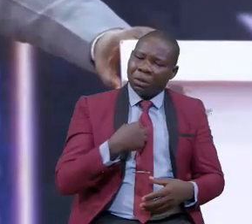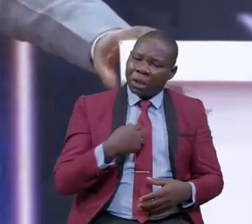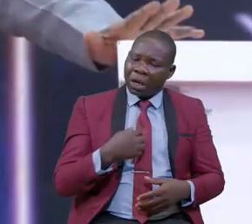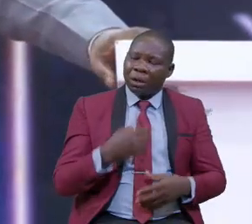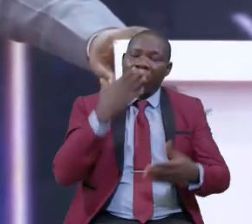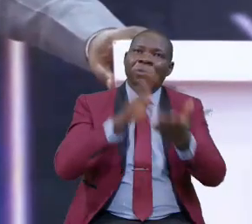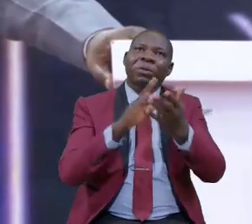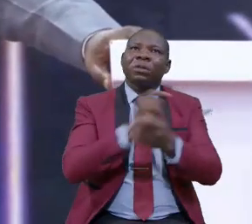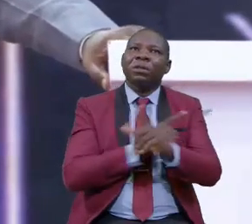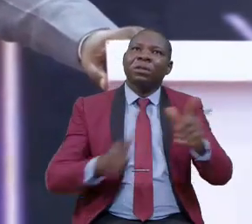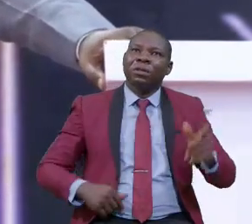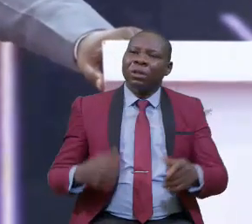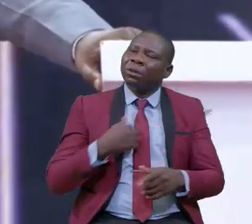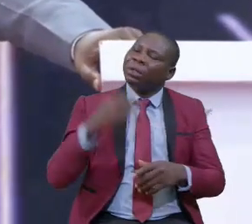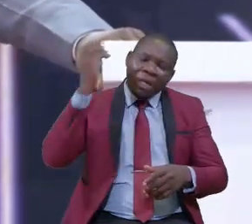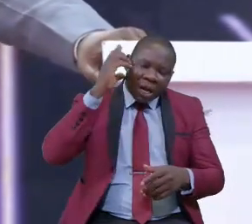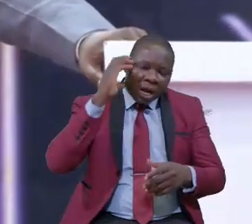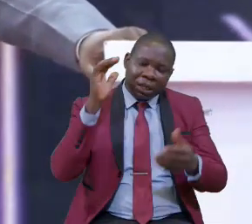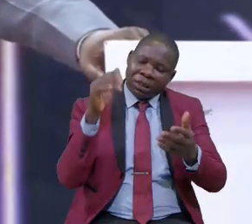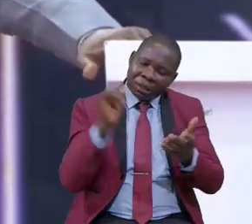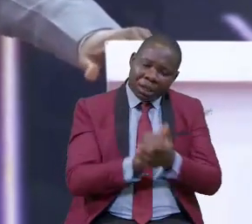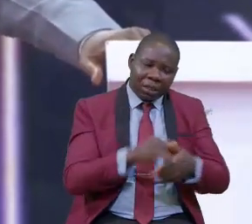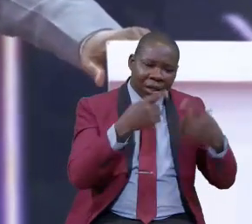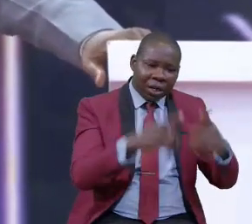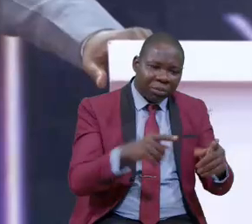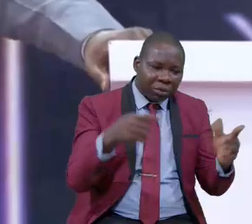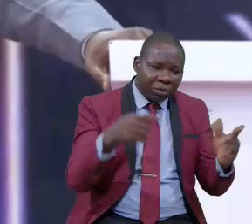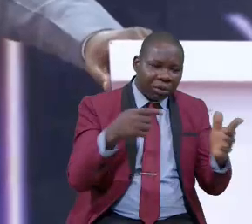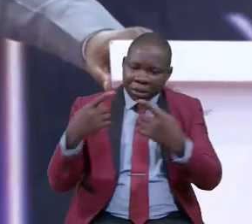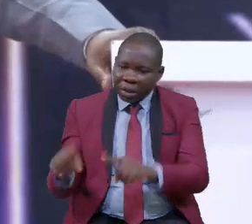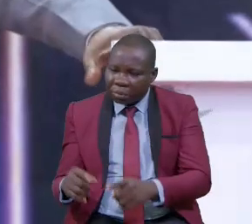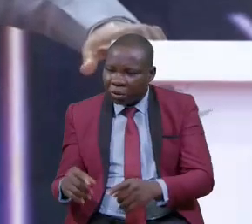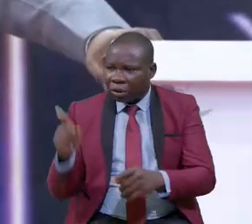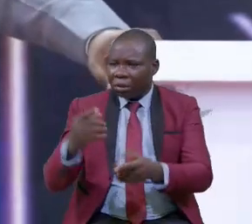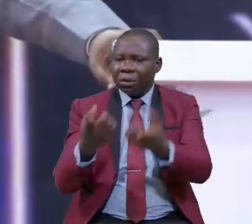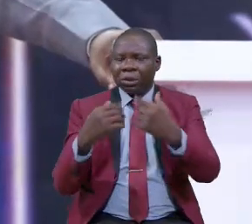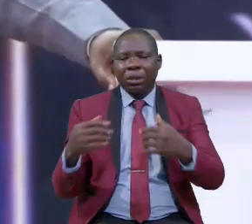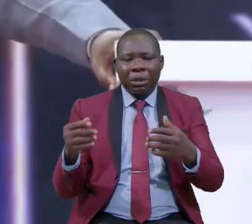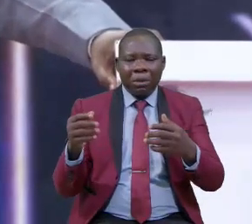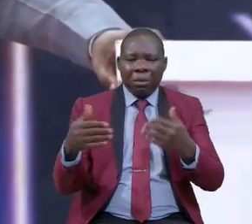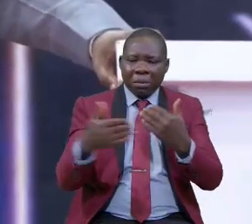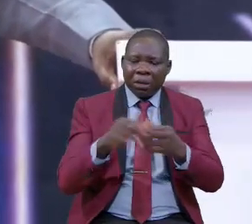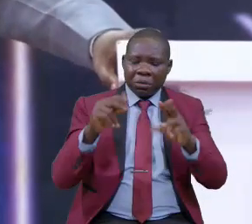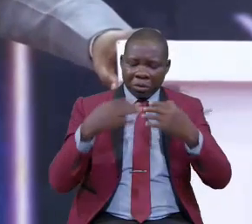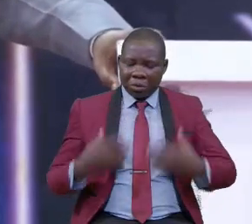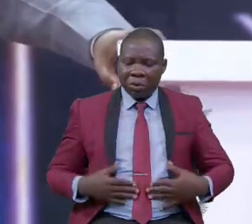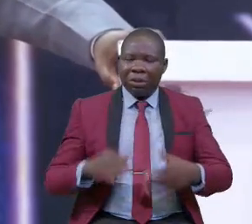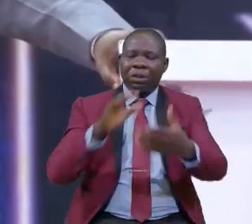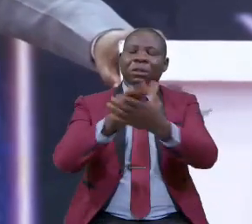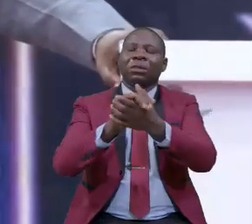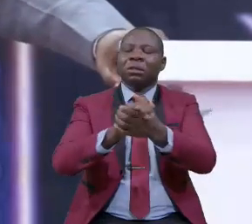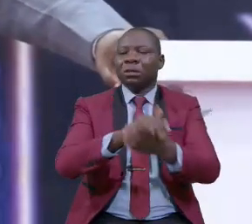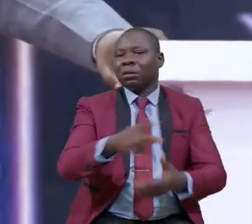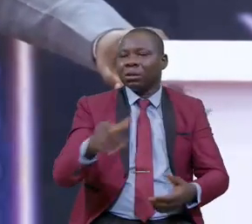We had that happen. They didn't do that. You came back at home. Maybe you came back to your locality. And the people are